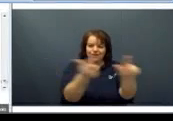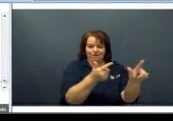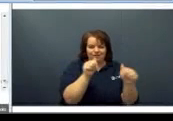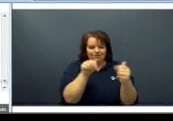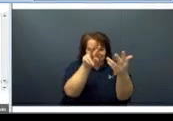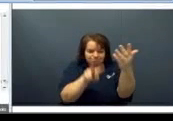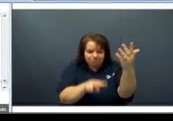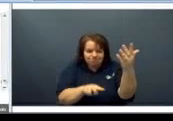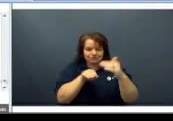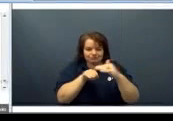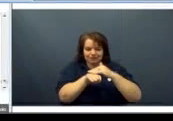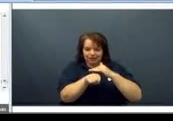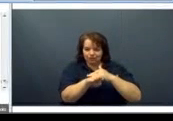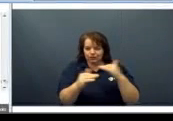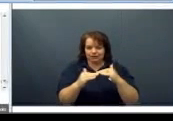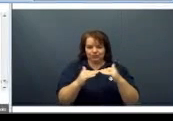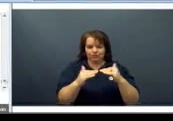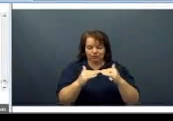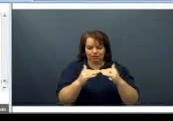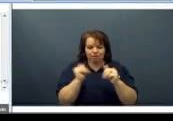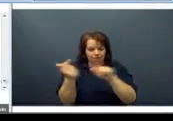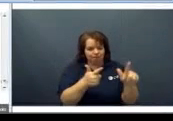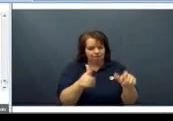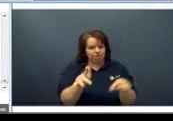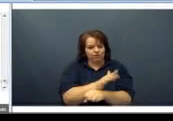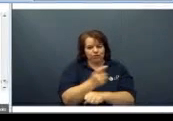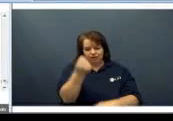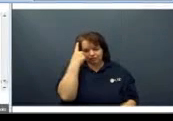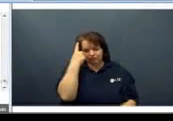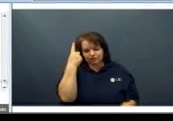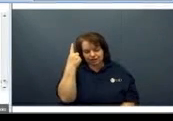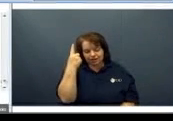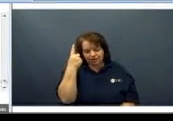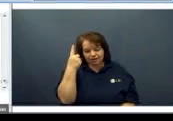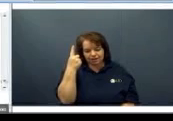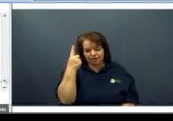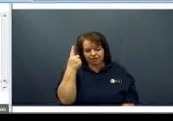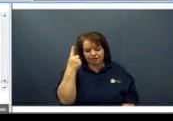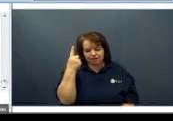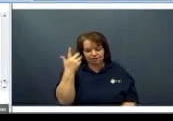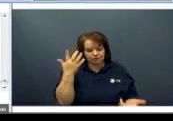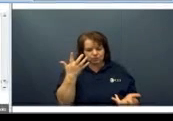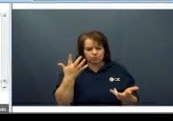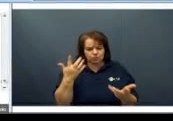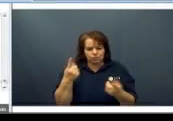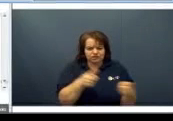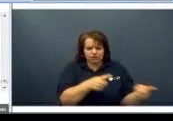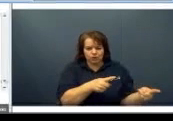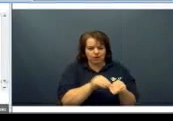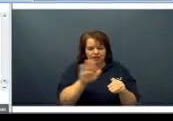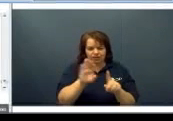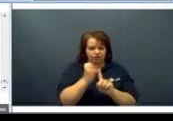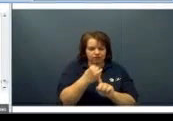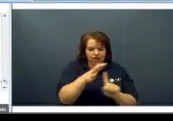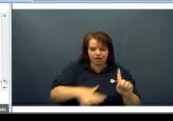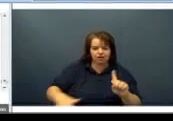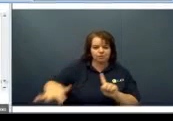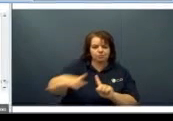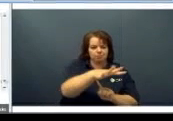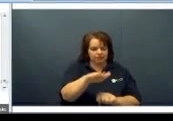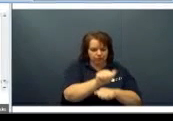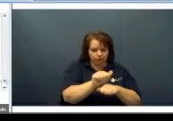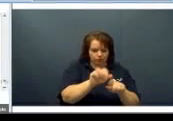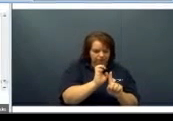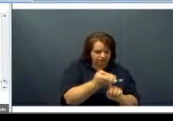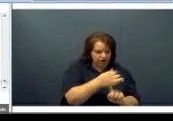things, we want to make sure that everybody has equal access to that and that everybody can fully understand what is going